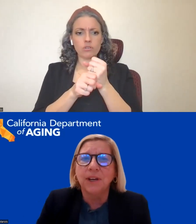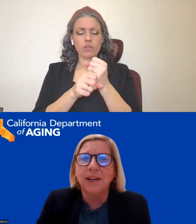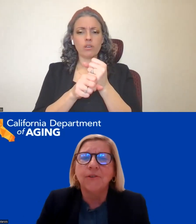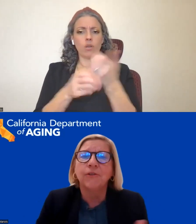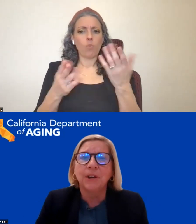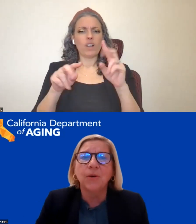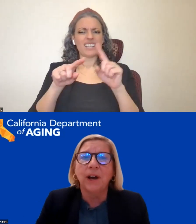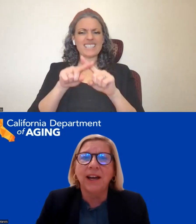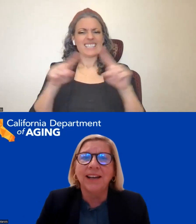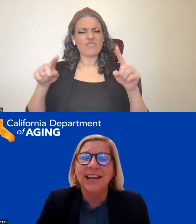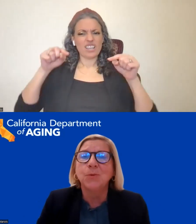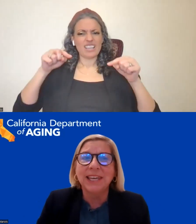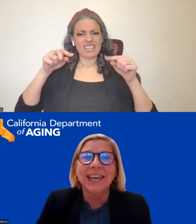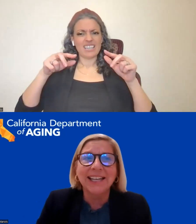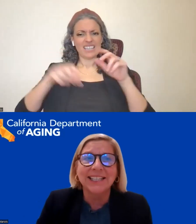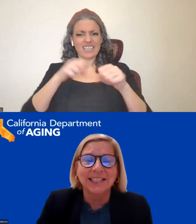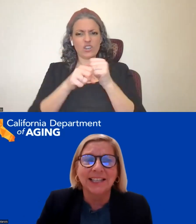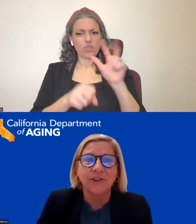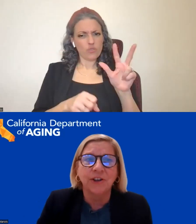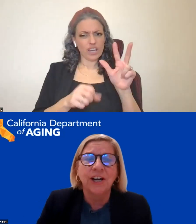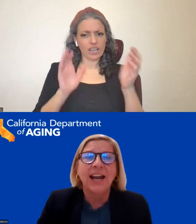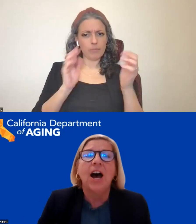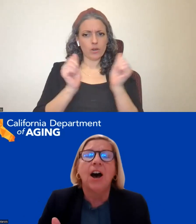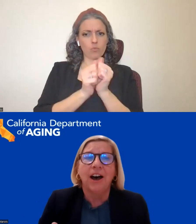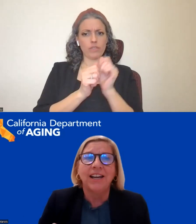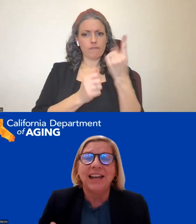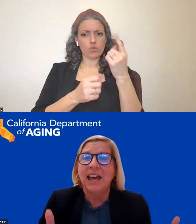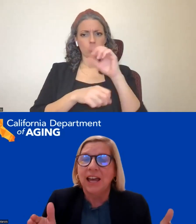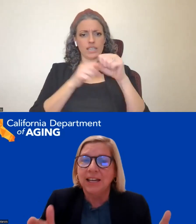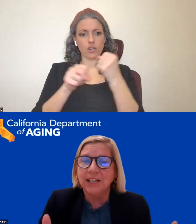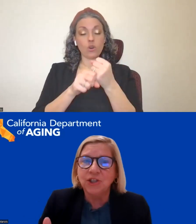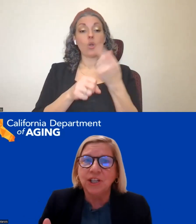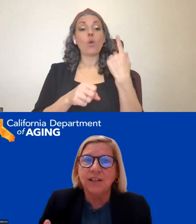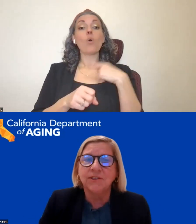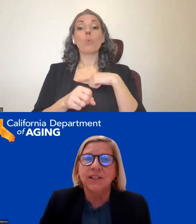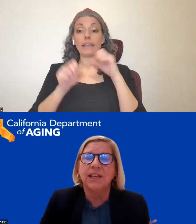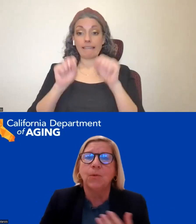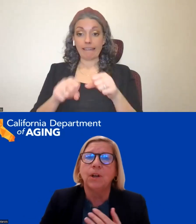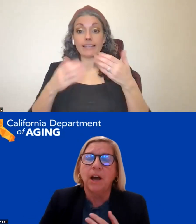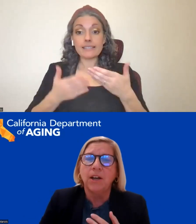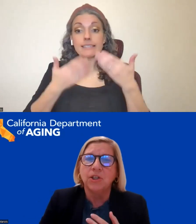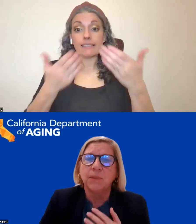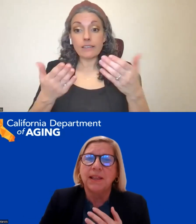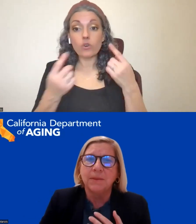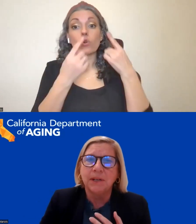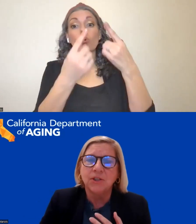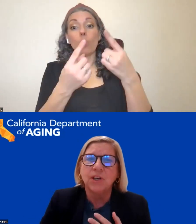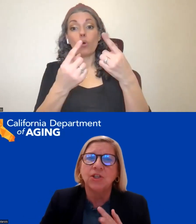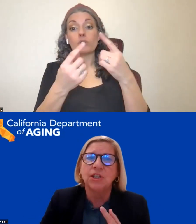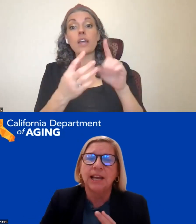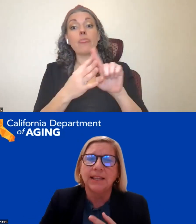year 3 from year 1 is we get to deliver on initiatives that were launched by